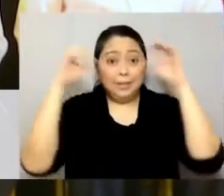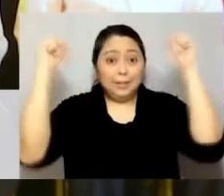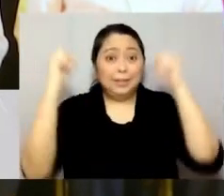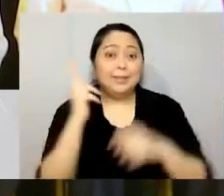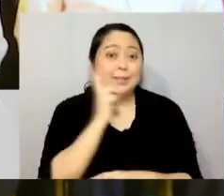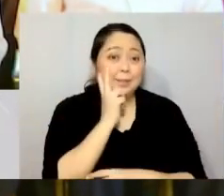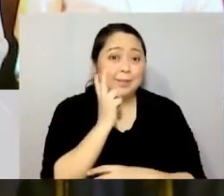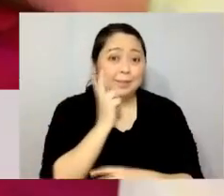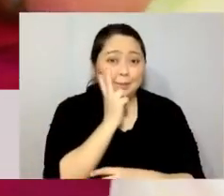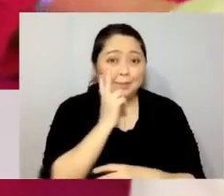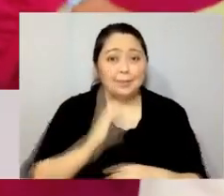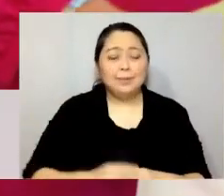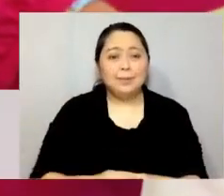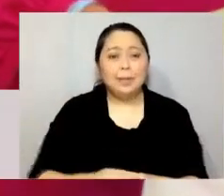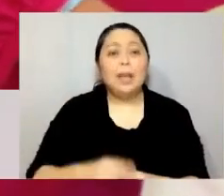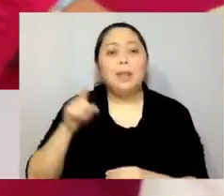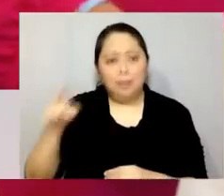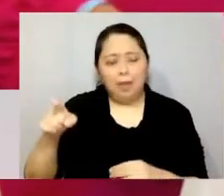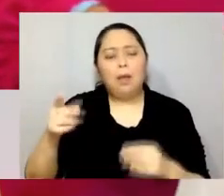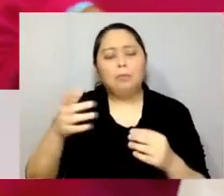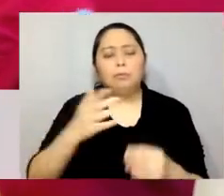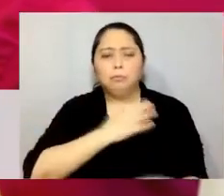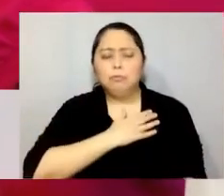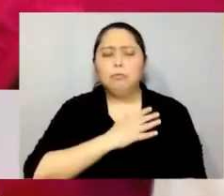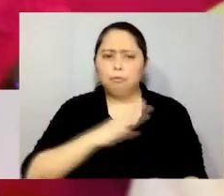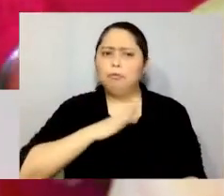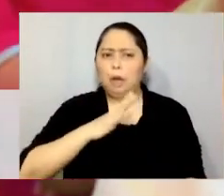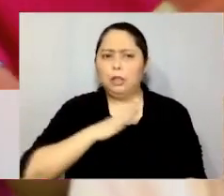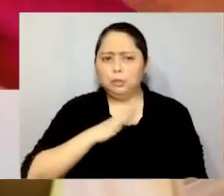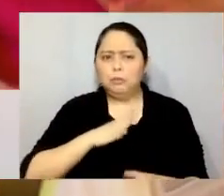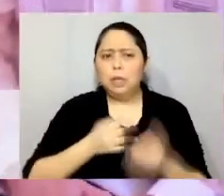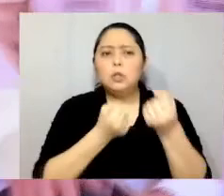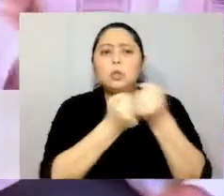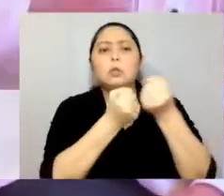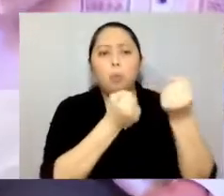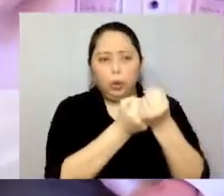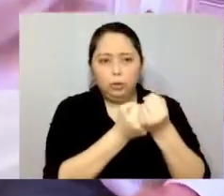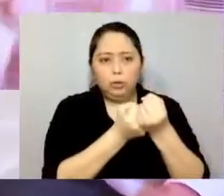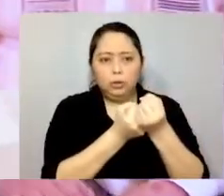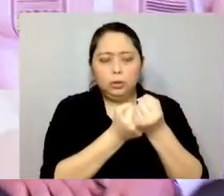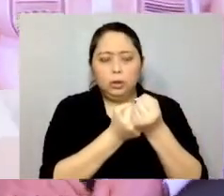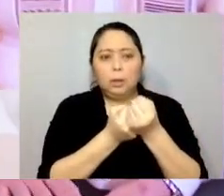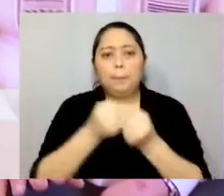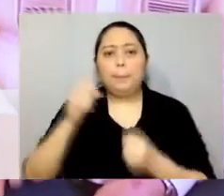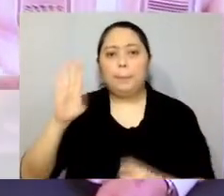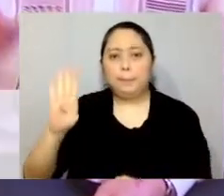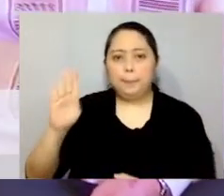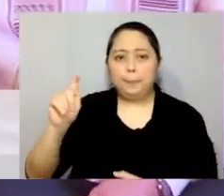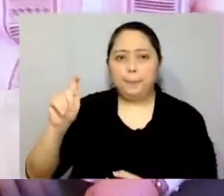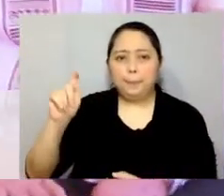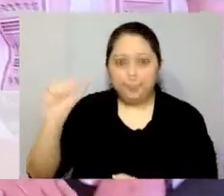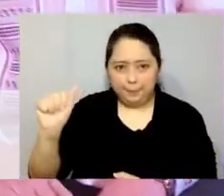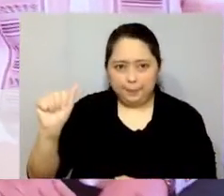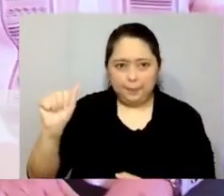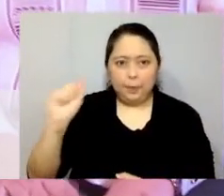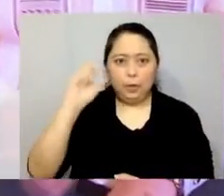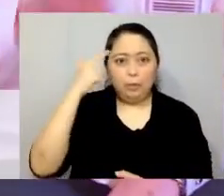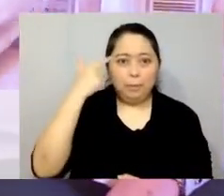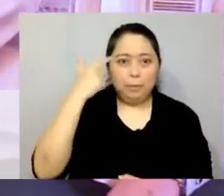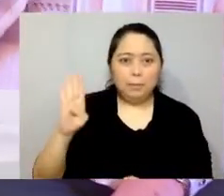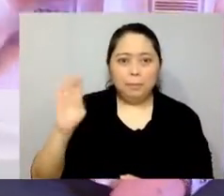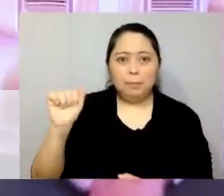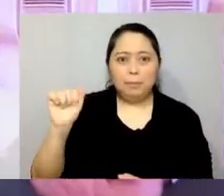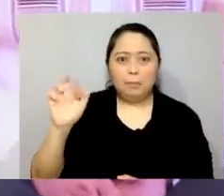President Rodrigo Duterte in favor of giving the new Bangsamoro Regional Government an extension of 3 years. This following